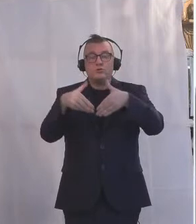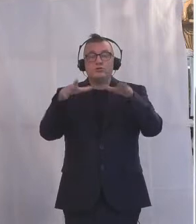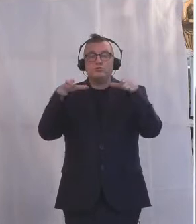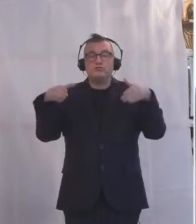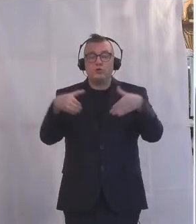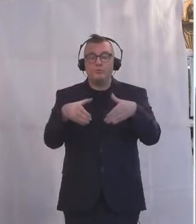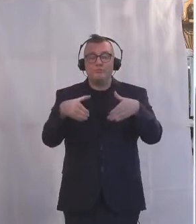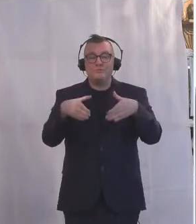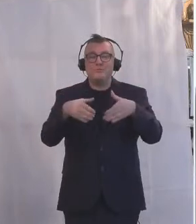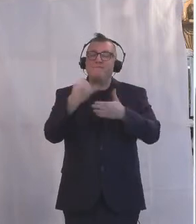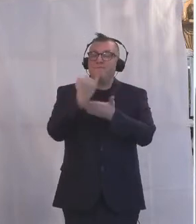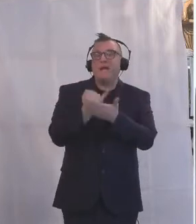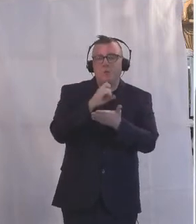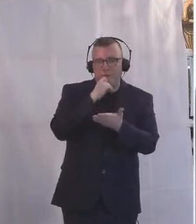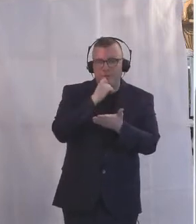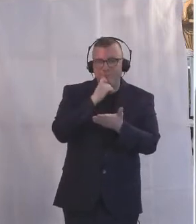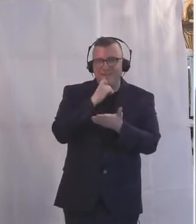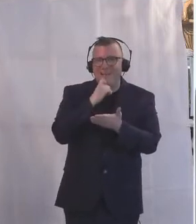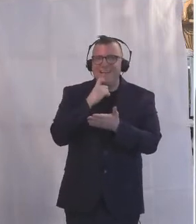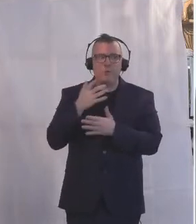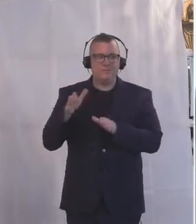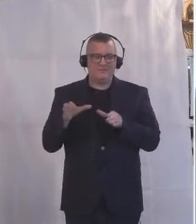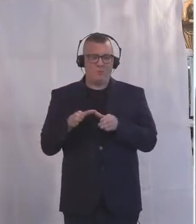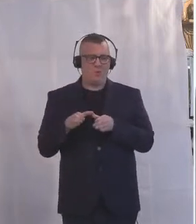afford. So about